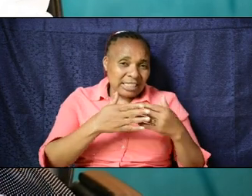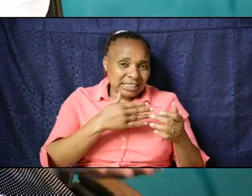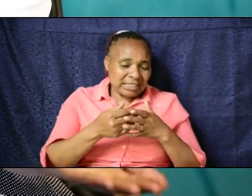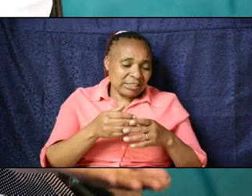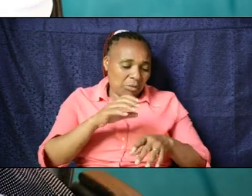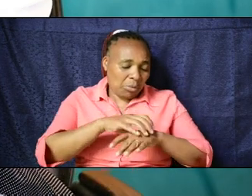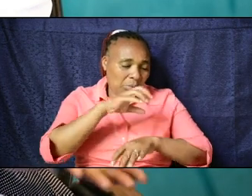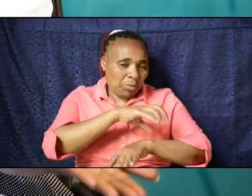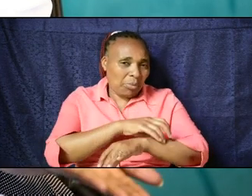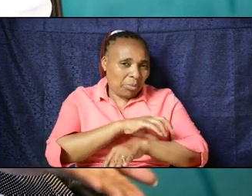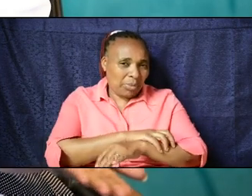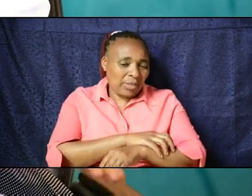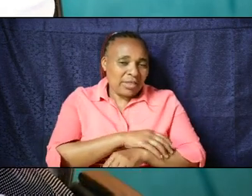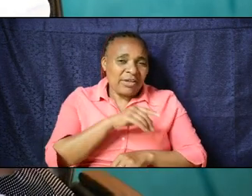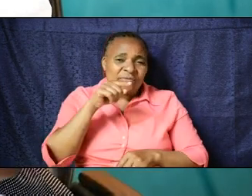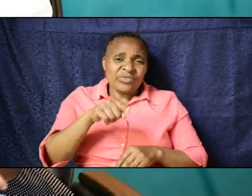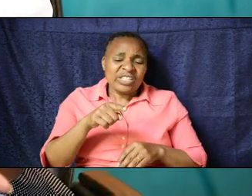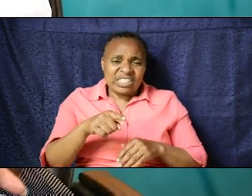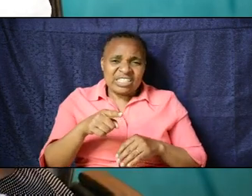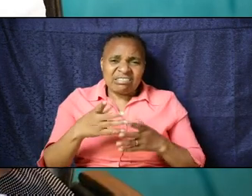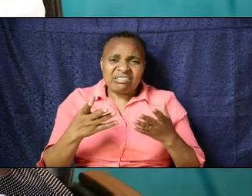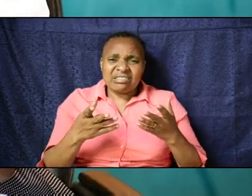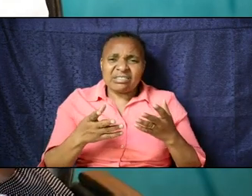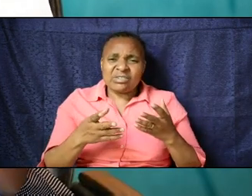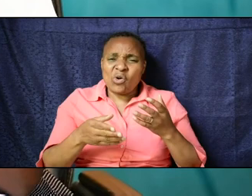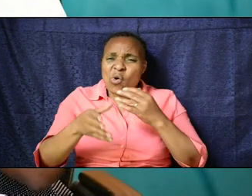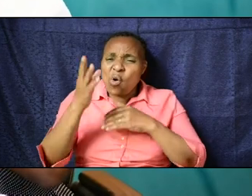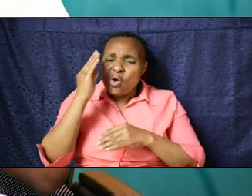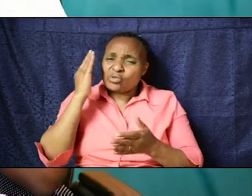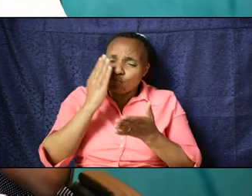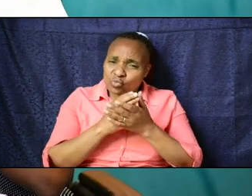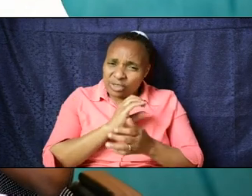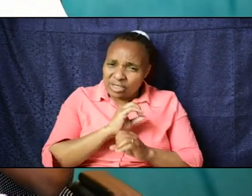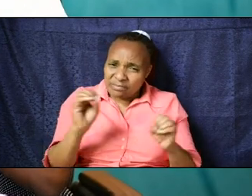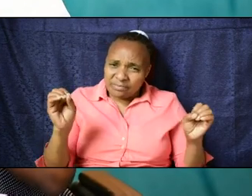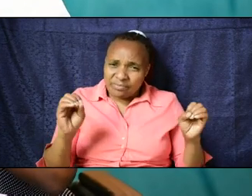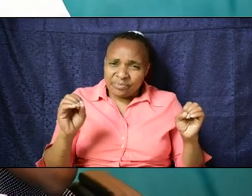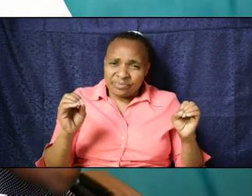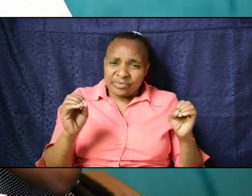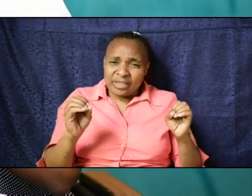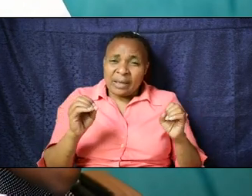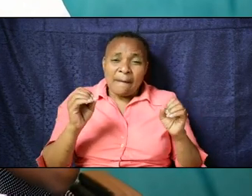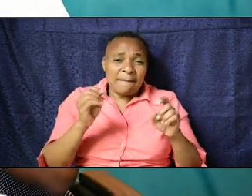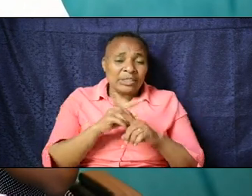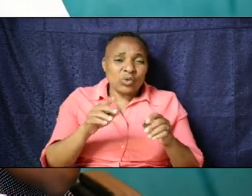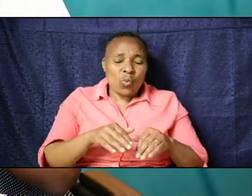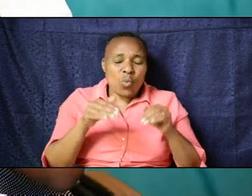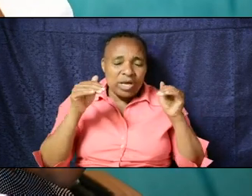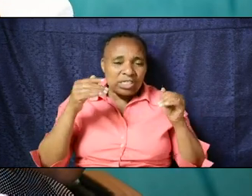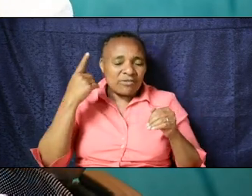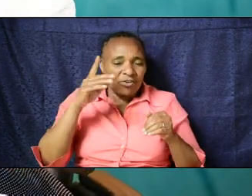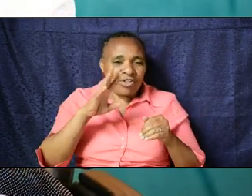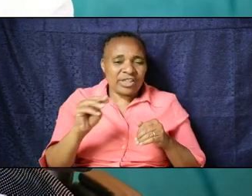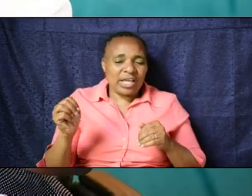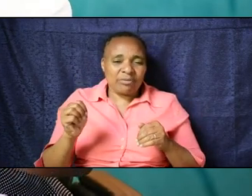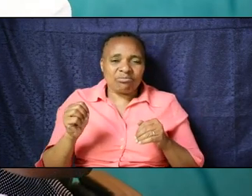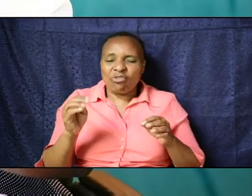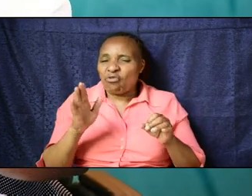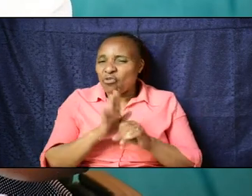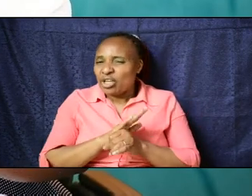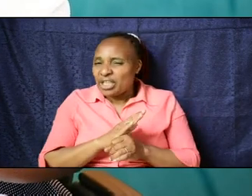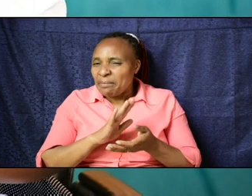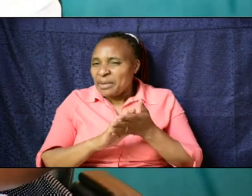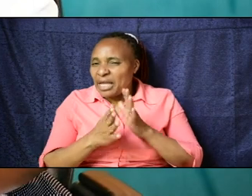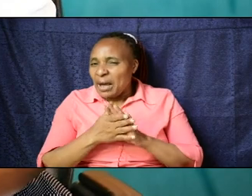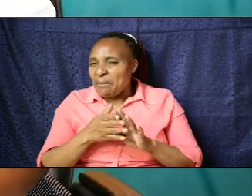know, heathenism is fake. Like, these gods are not real. True. I'm the true God. But he didn't wait for them to, like, fully